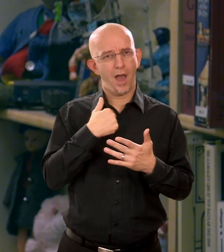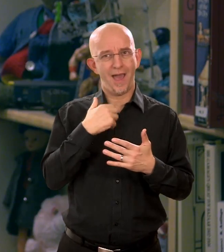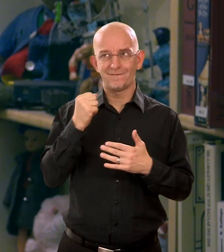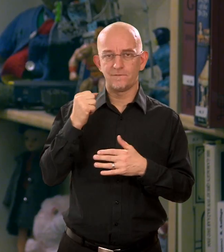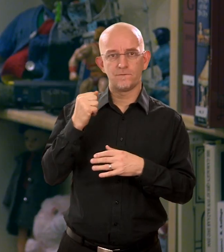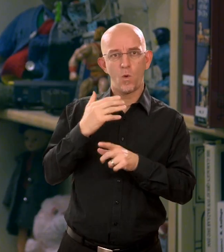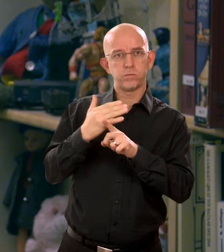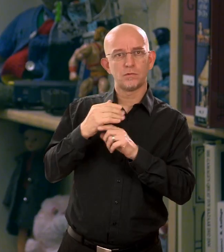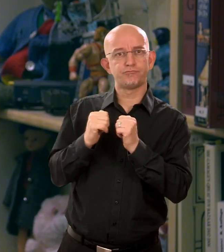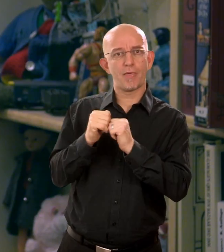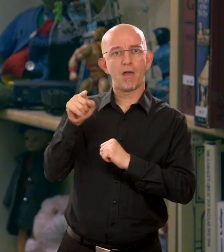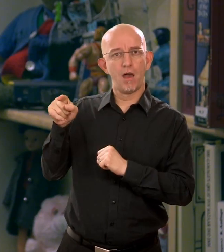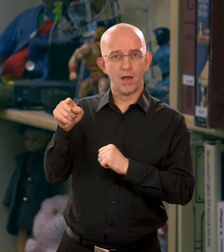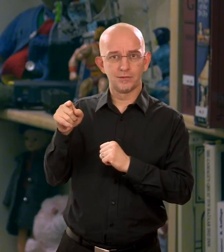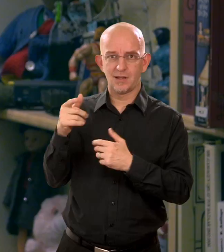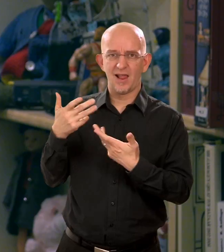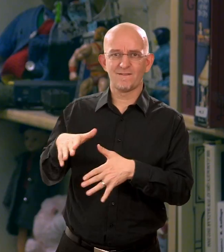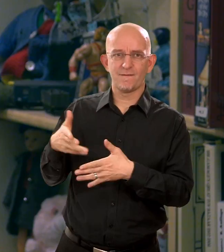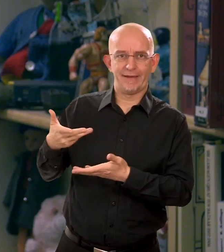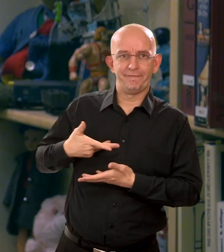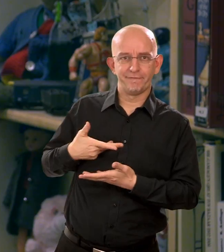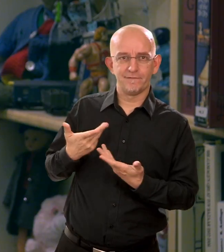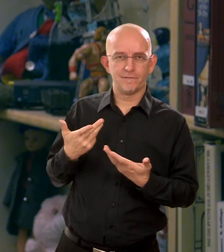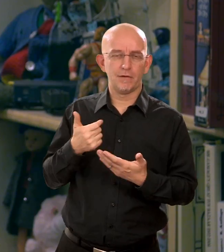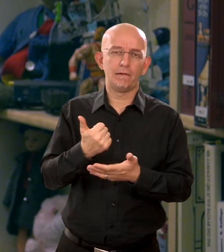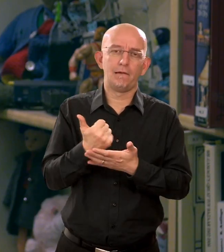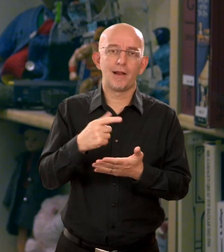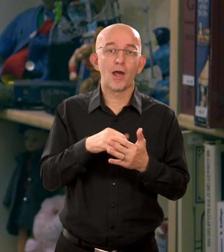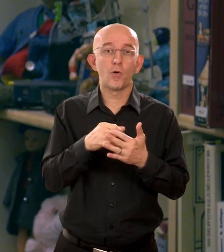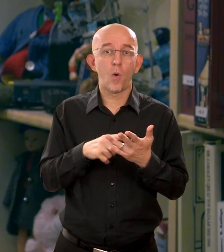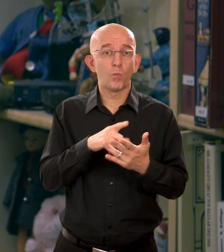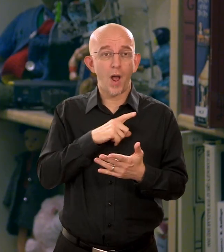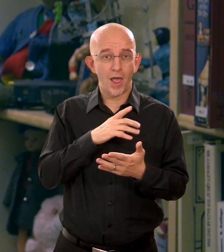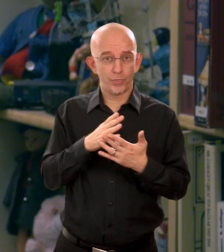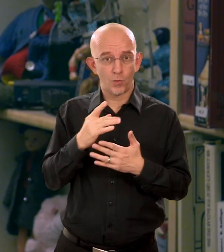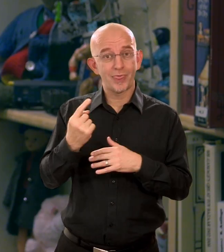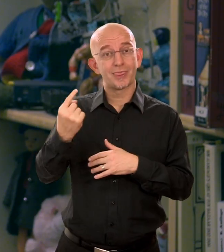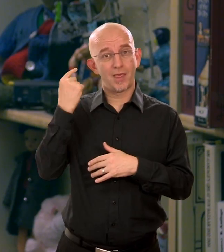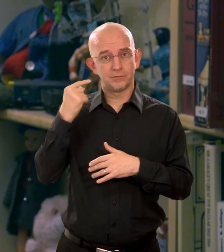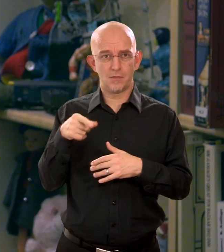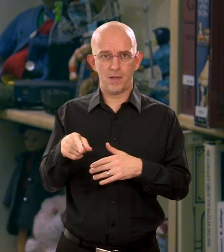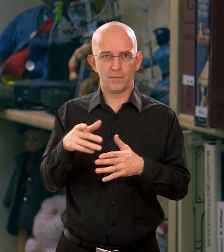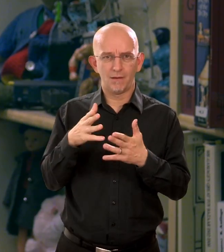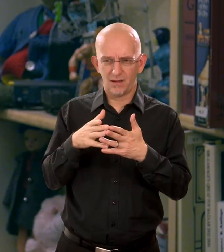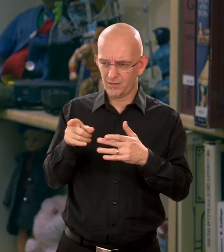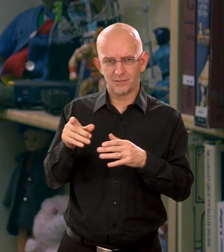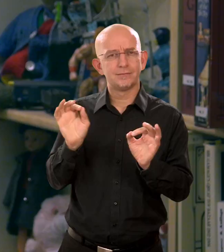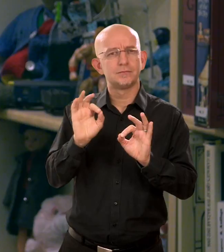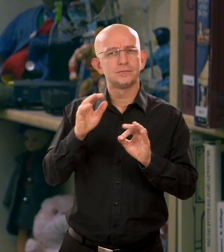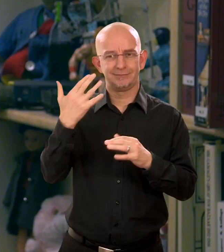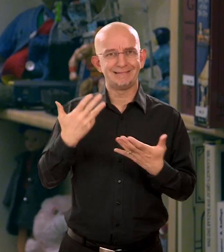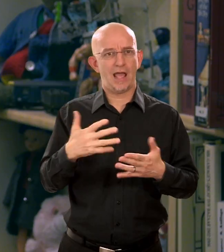The good thing of about Lego in those times was that it tended not to come in these sort of sets that